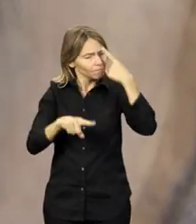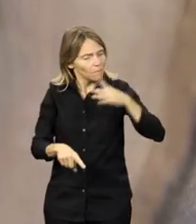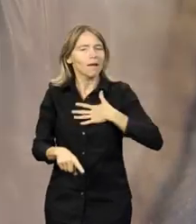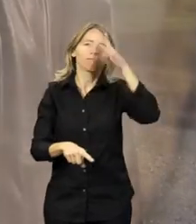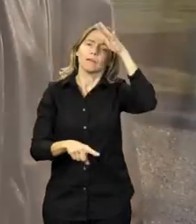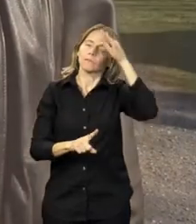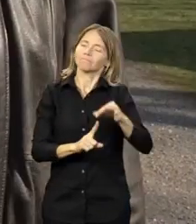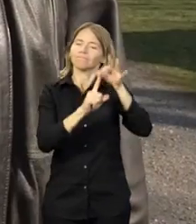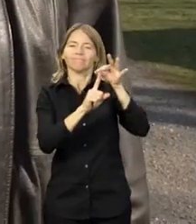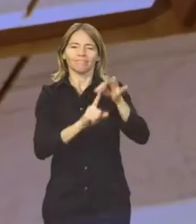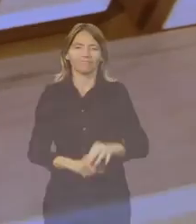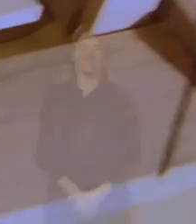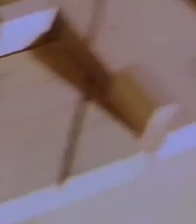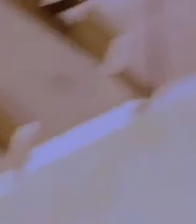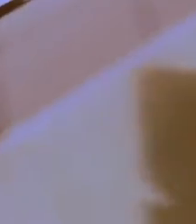blanket for my father.